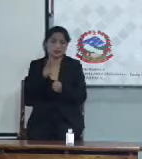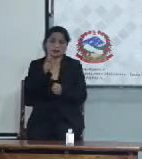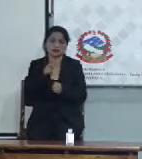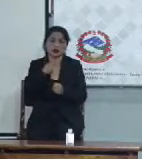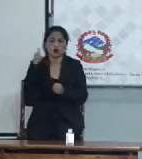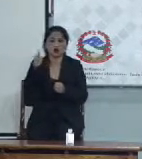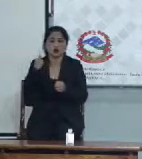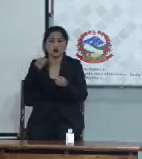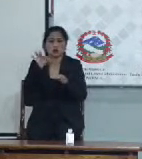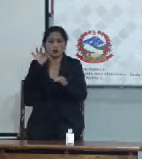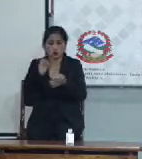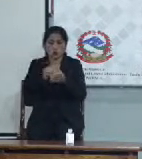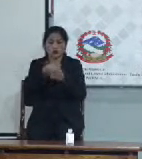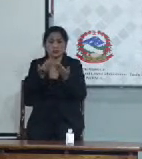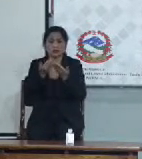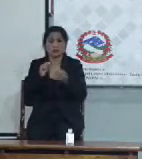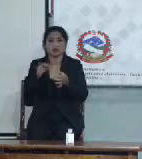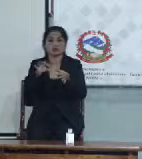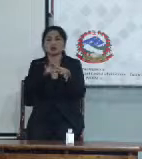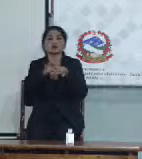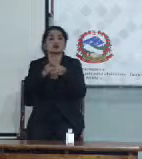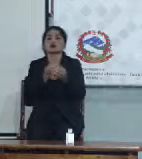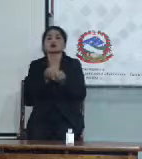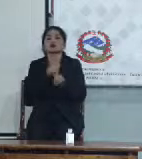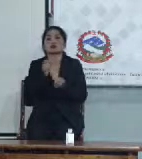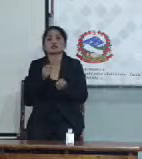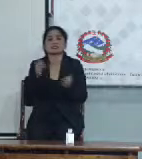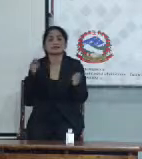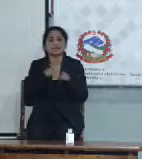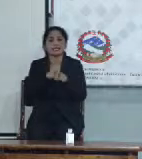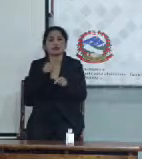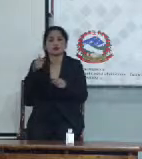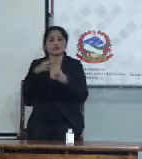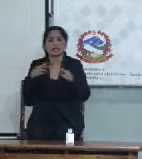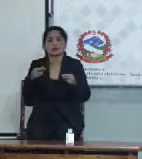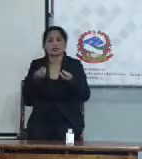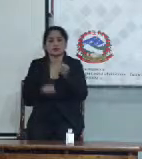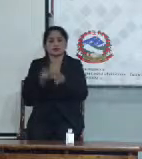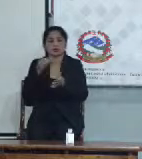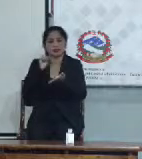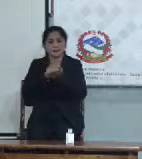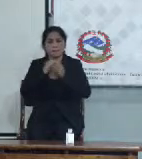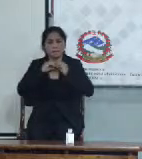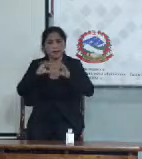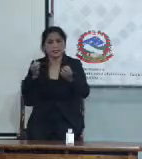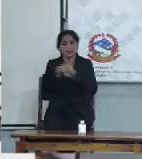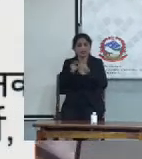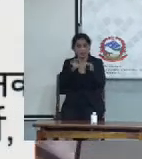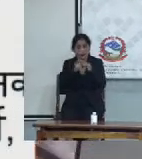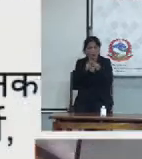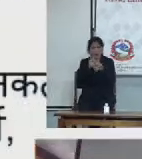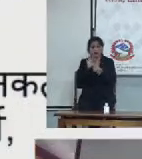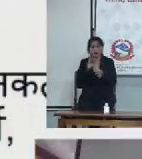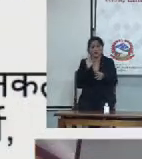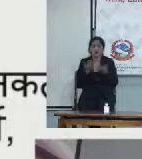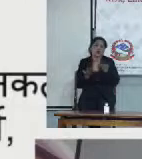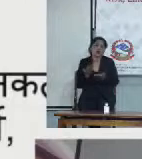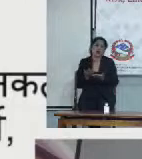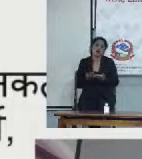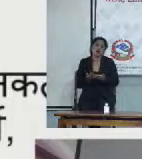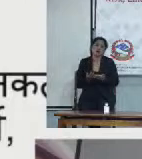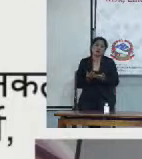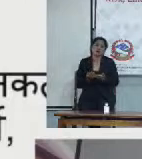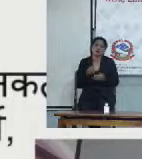also coordinate for that. Like in Rupandehi district, there is a Kalika Gyan